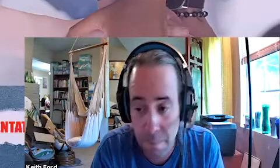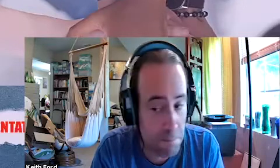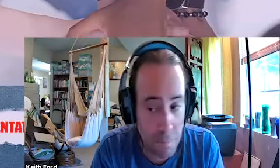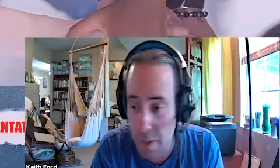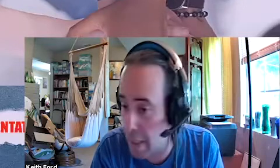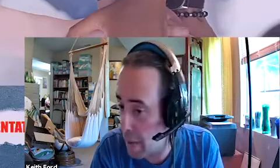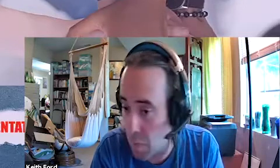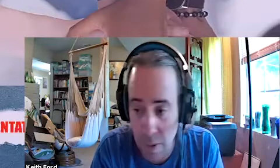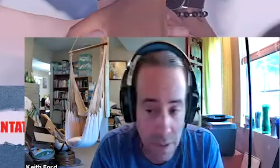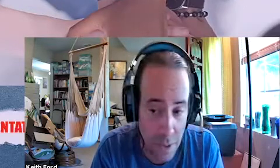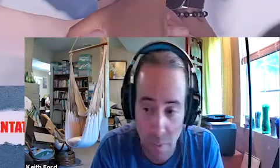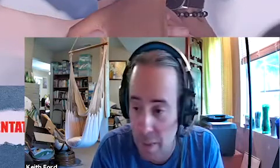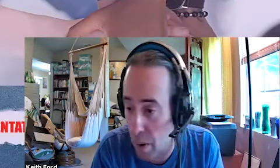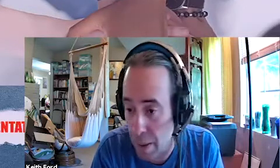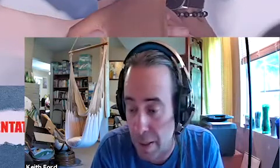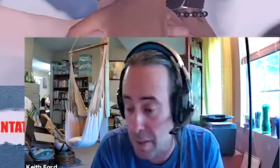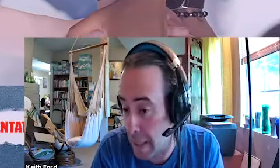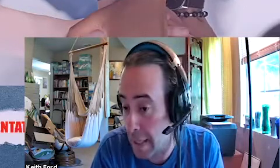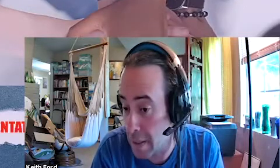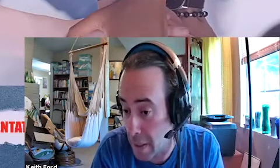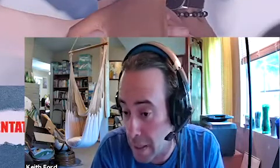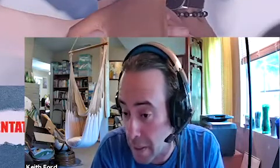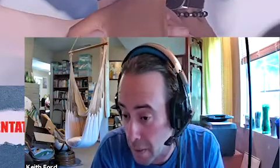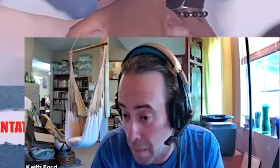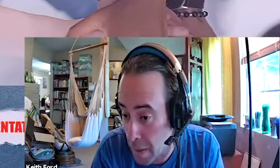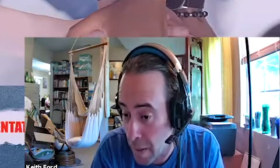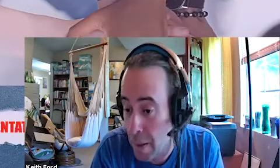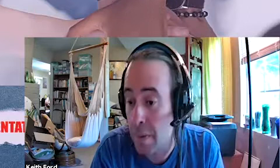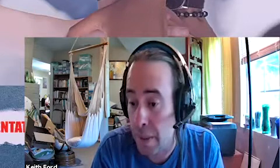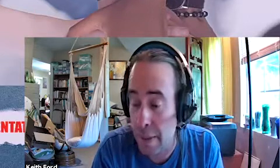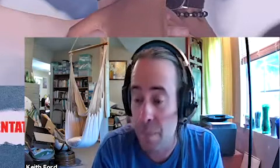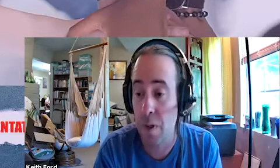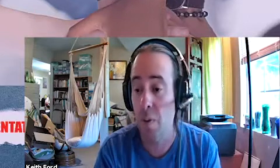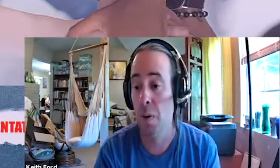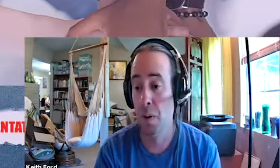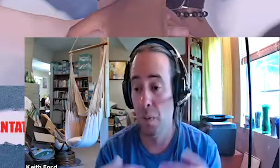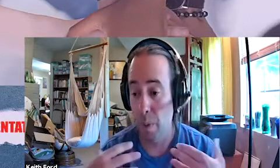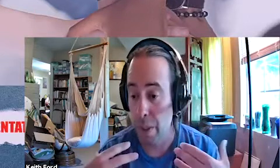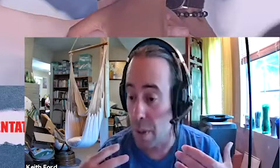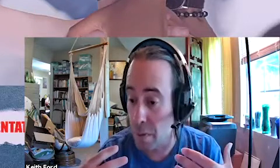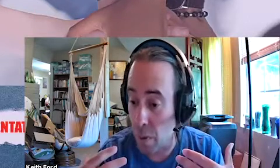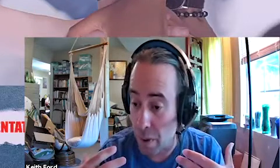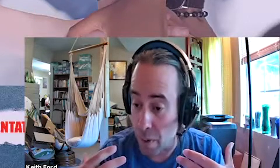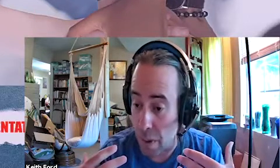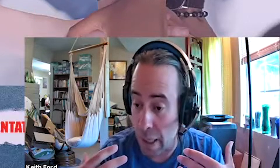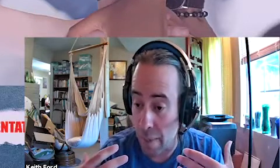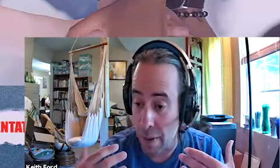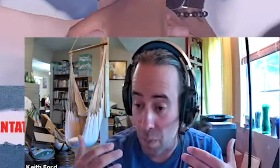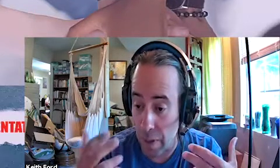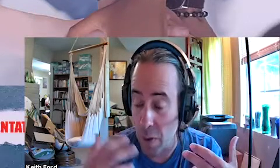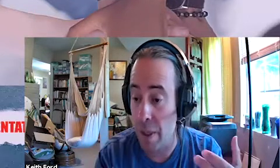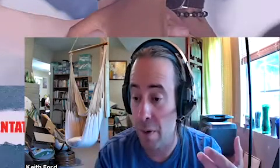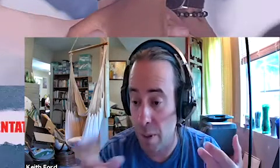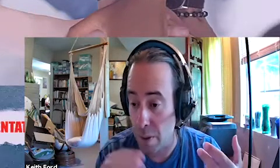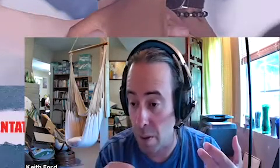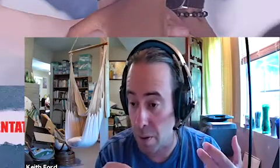paid. It's not how it works. That's called direct bargaining, and it's actually illegal. Okay, so we do this for you. And